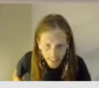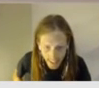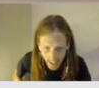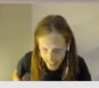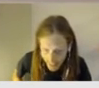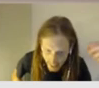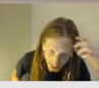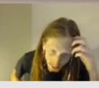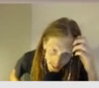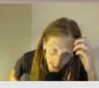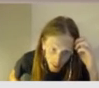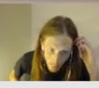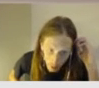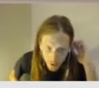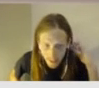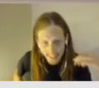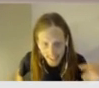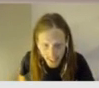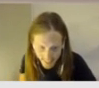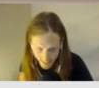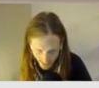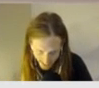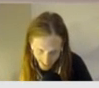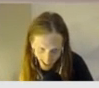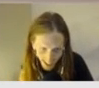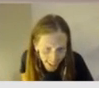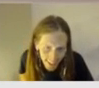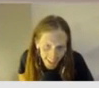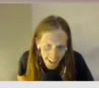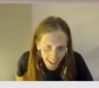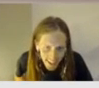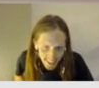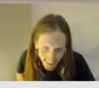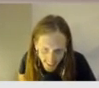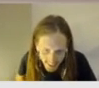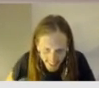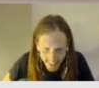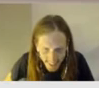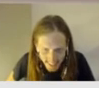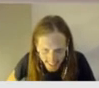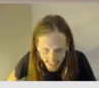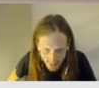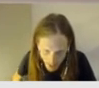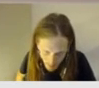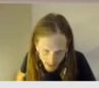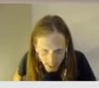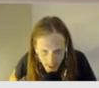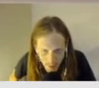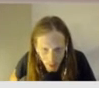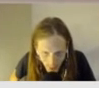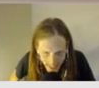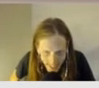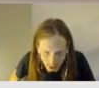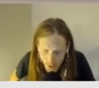said that I need a Rebel T8i and this kit lens because it makes my photography